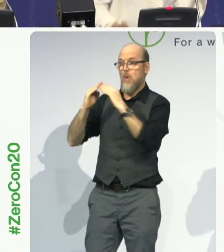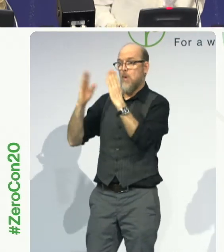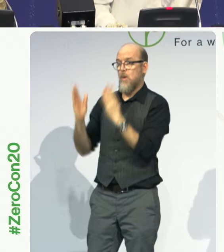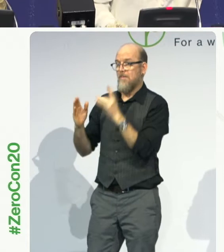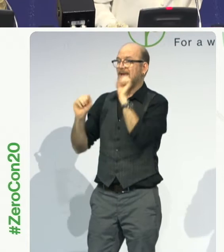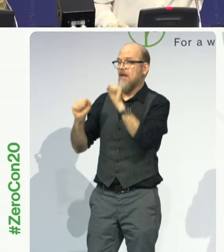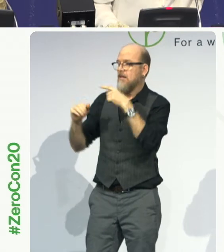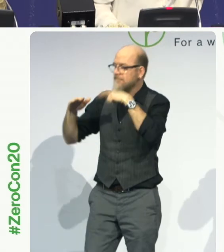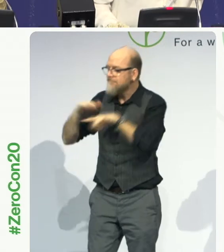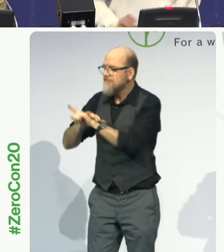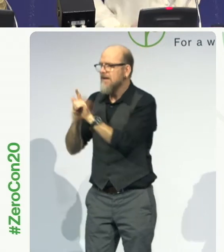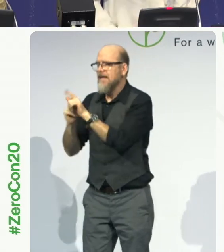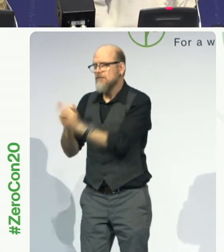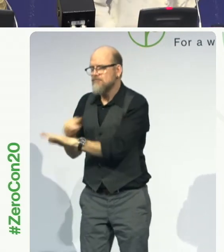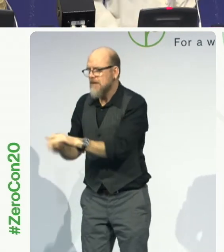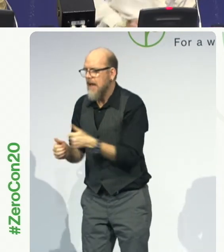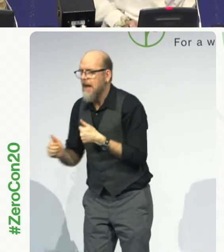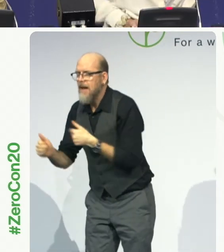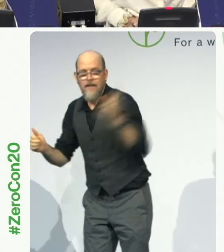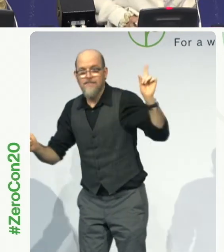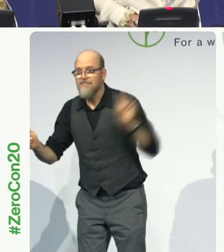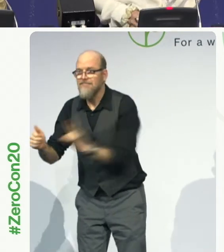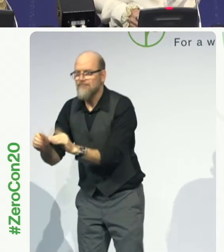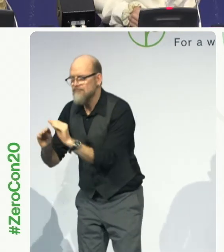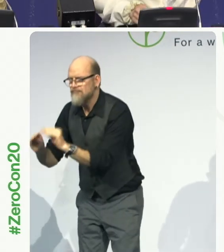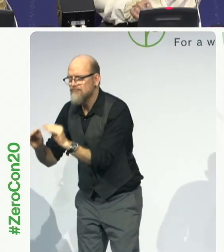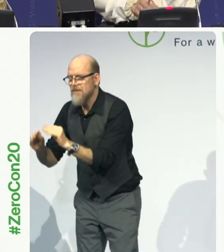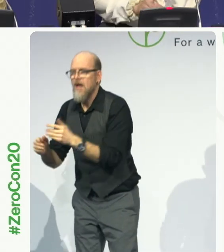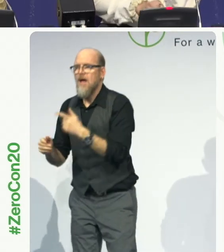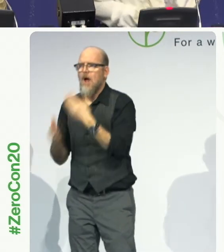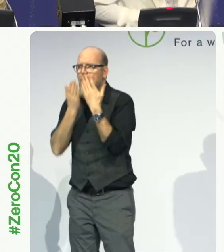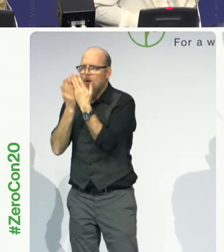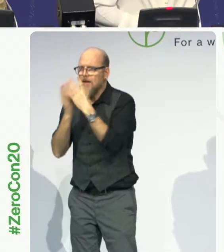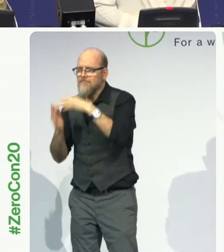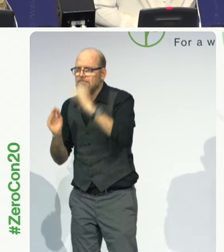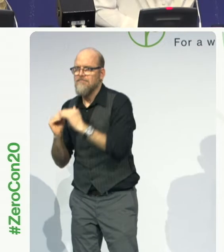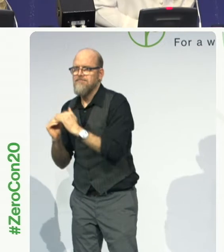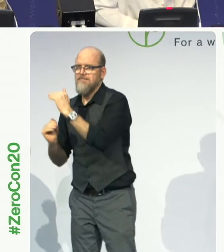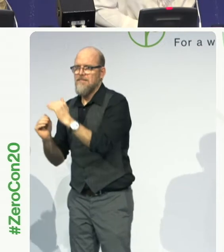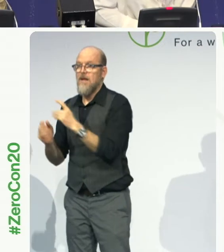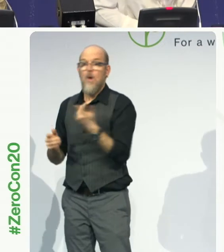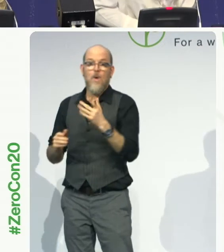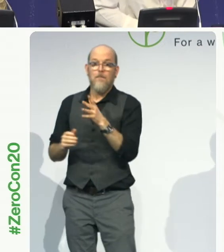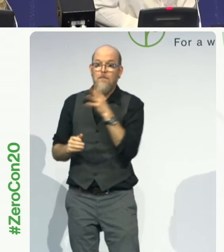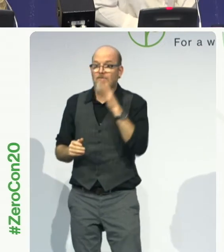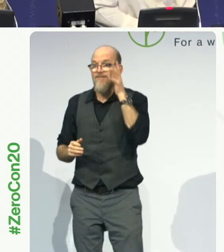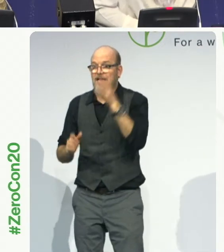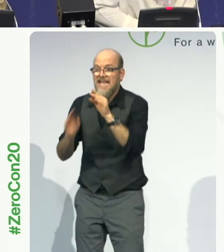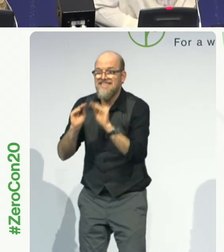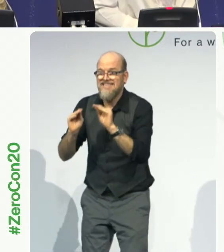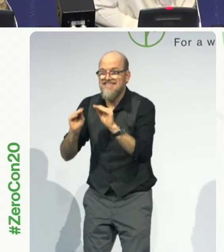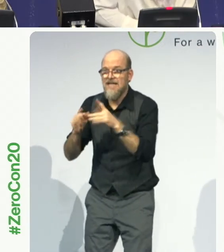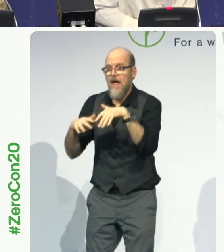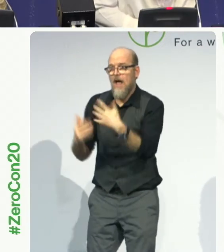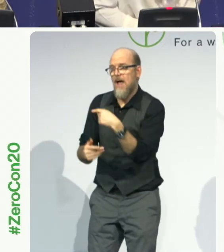groups, and offers parent workshops to improve parenting strategies, promote acceptance of disability, improve